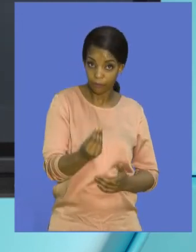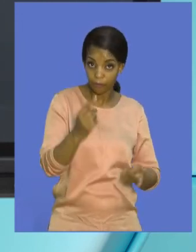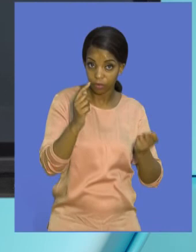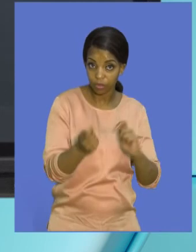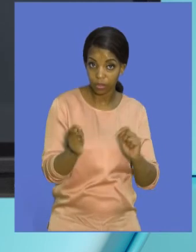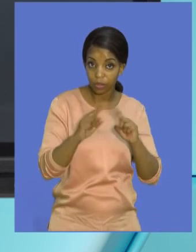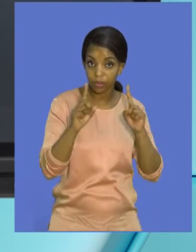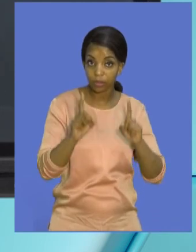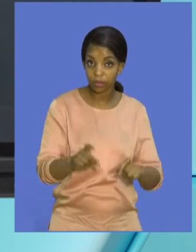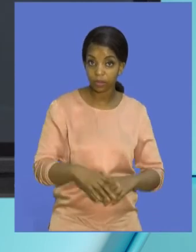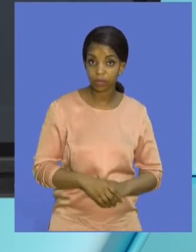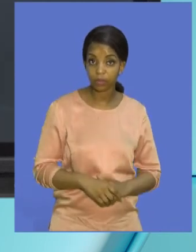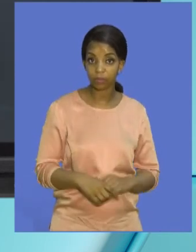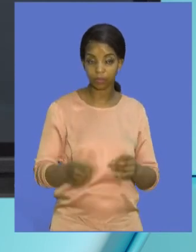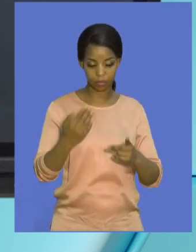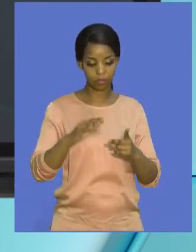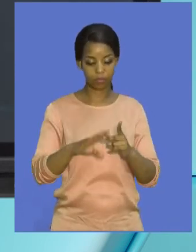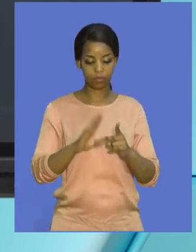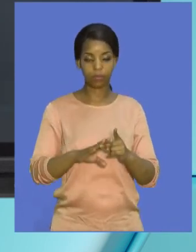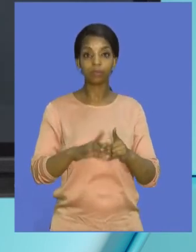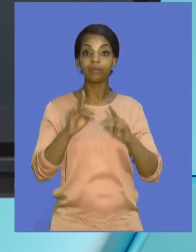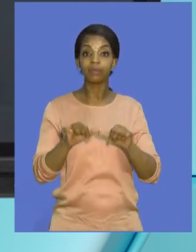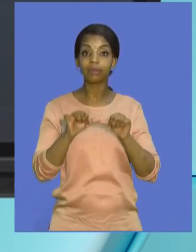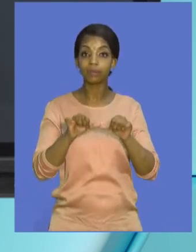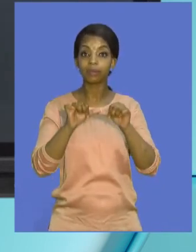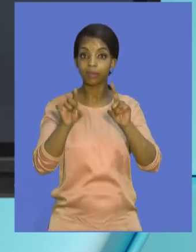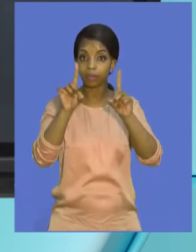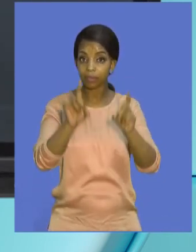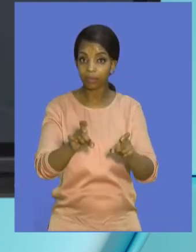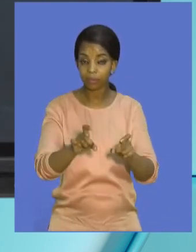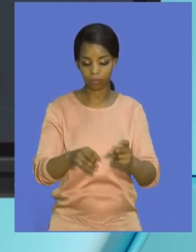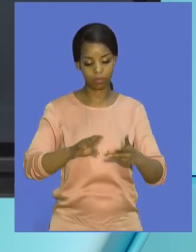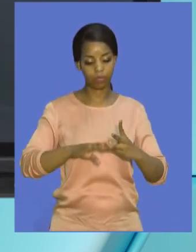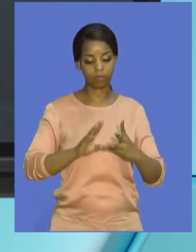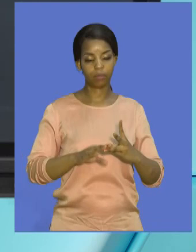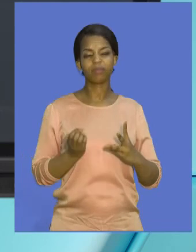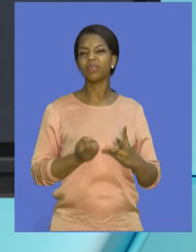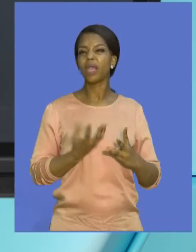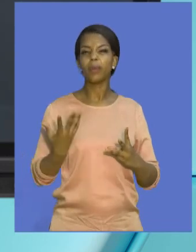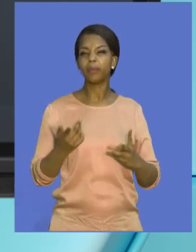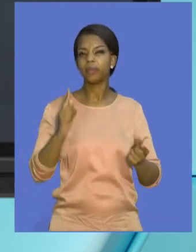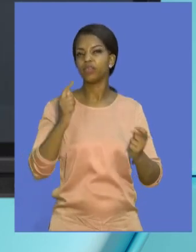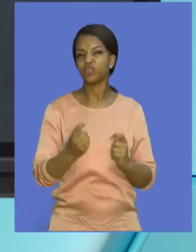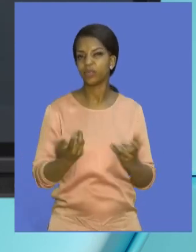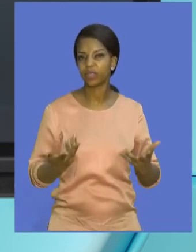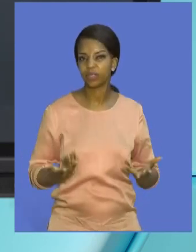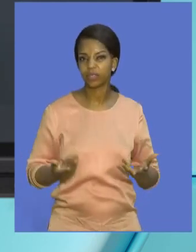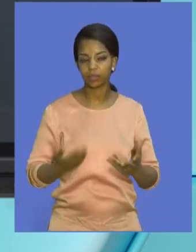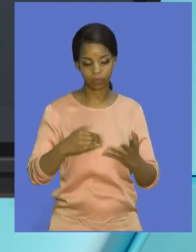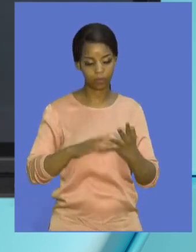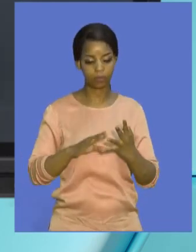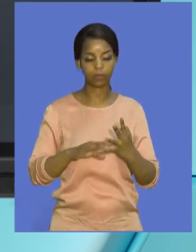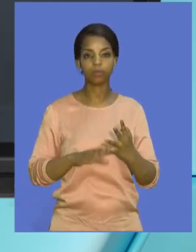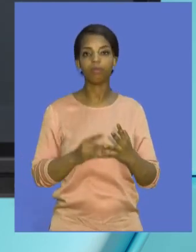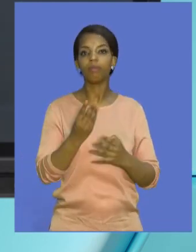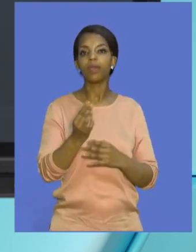change constant? What would be the rate of change? Can I then work out a model in terms of